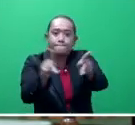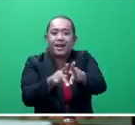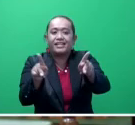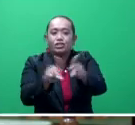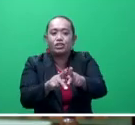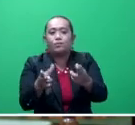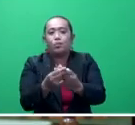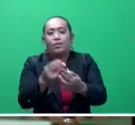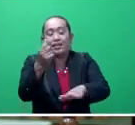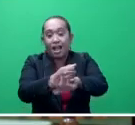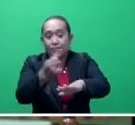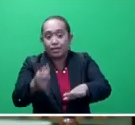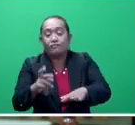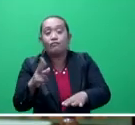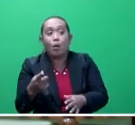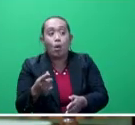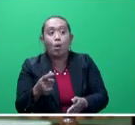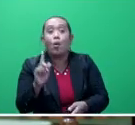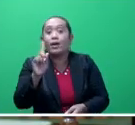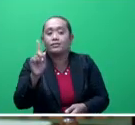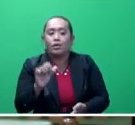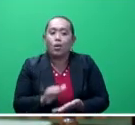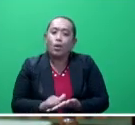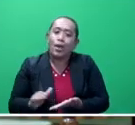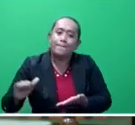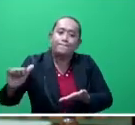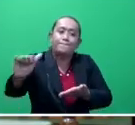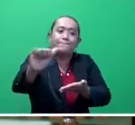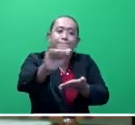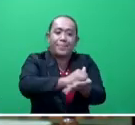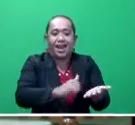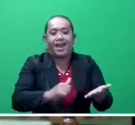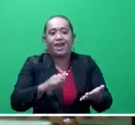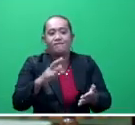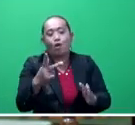government for the purchase of a boat and engine for individuals and